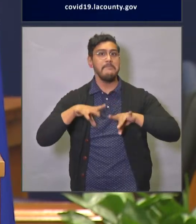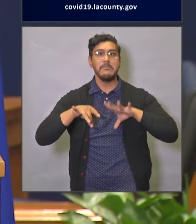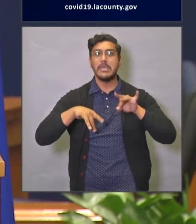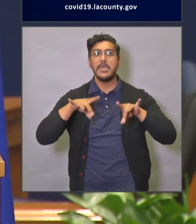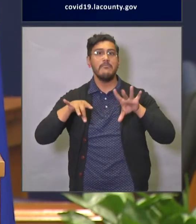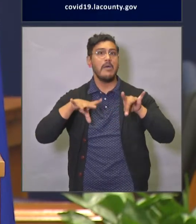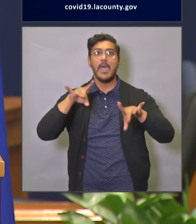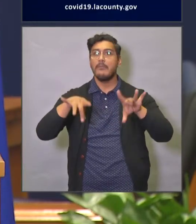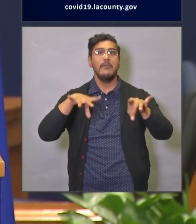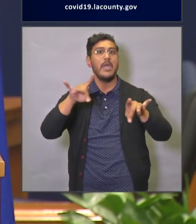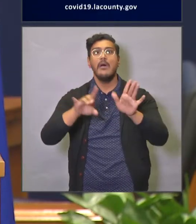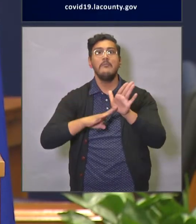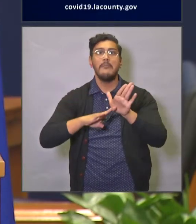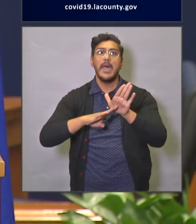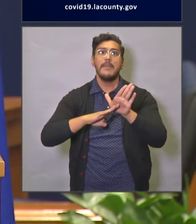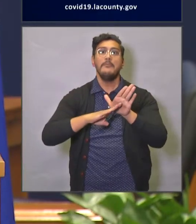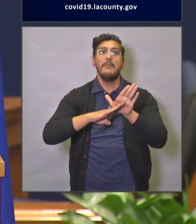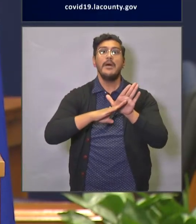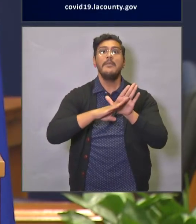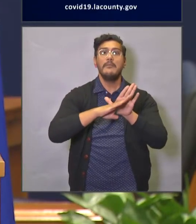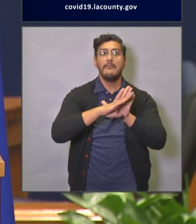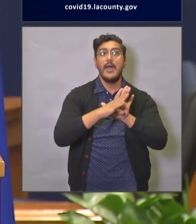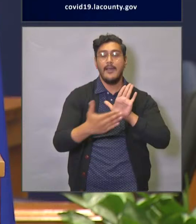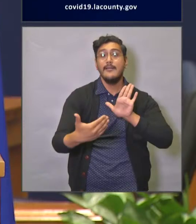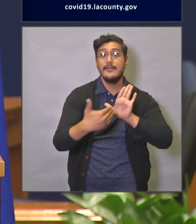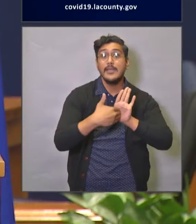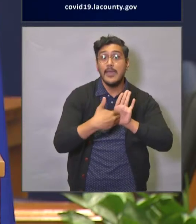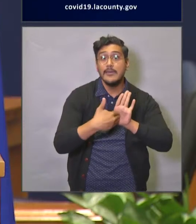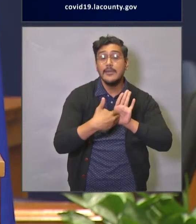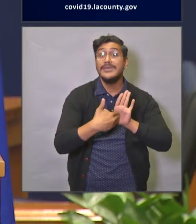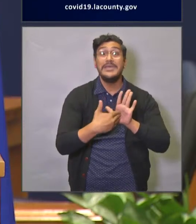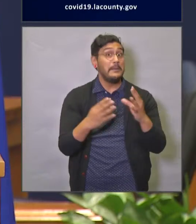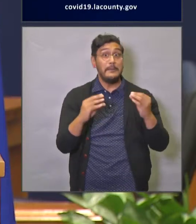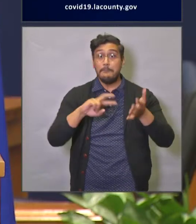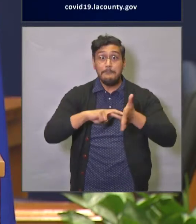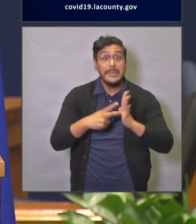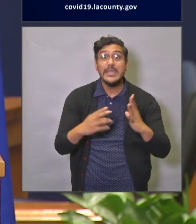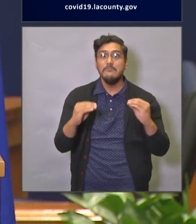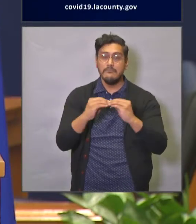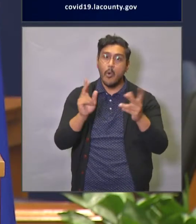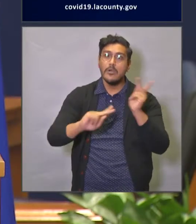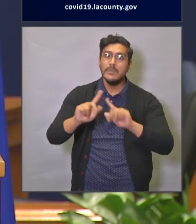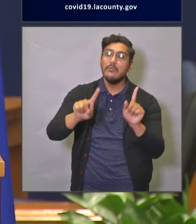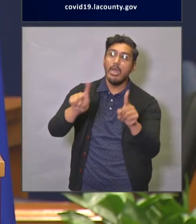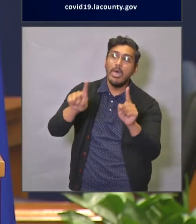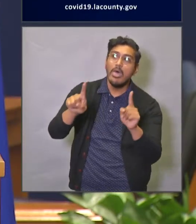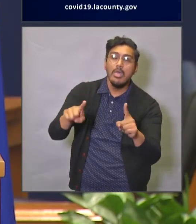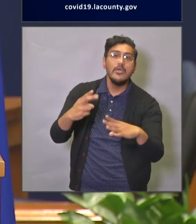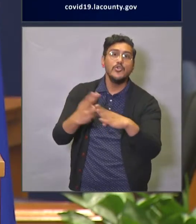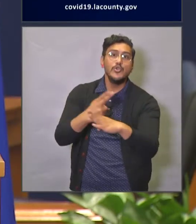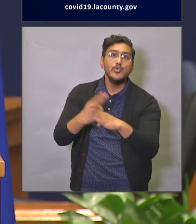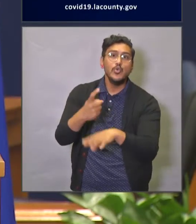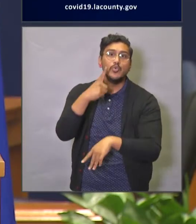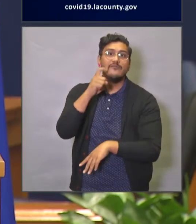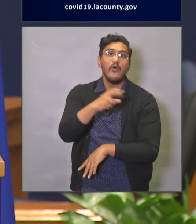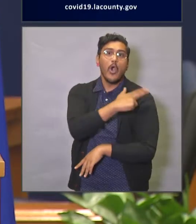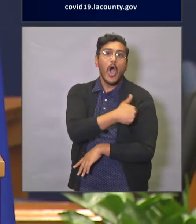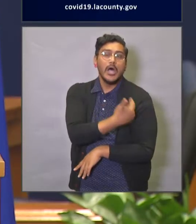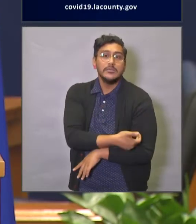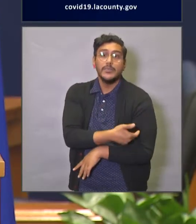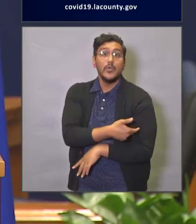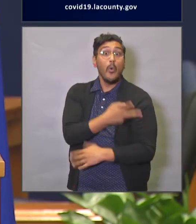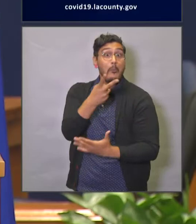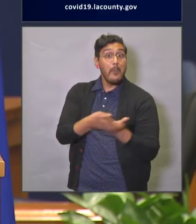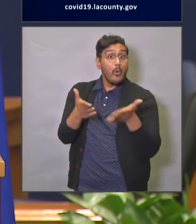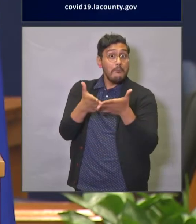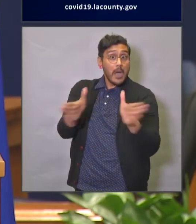much wider range of uncertainty and a higher projected demand on the utilization within the county's public and private hospital